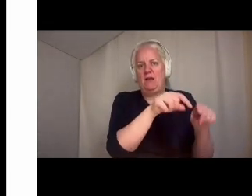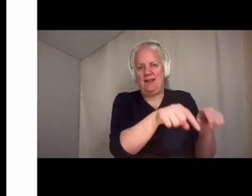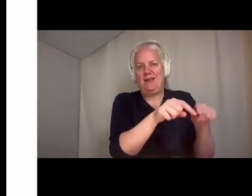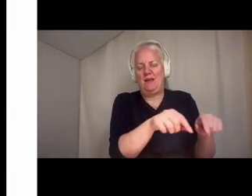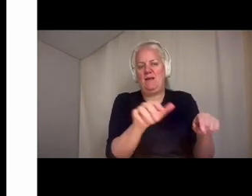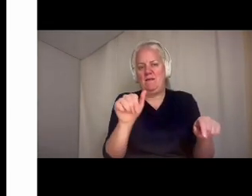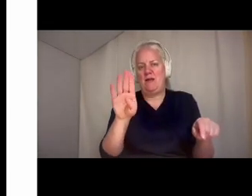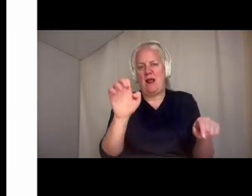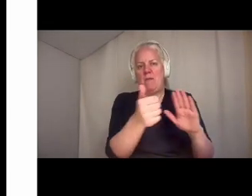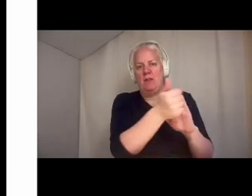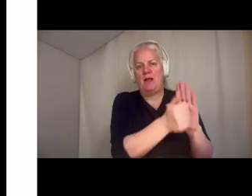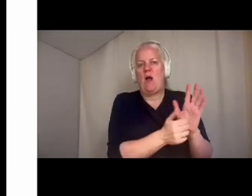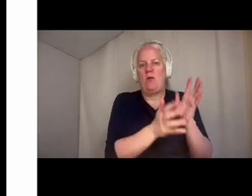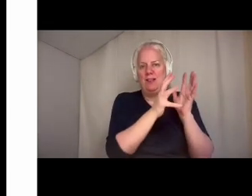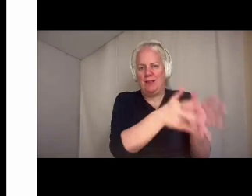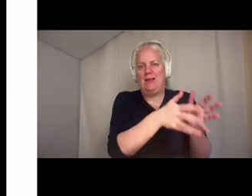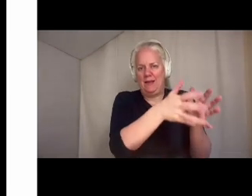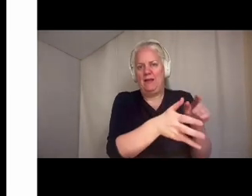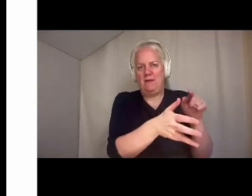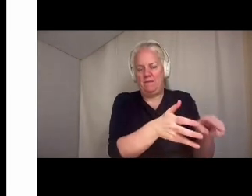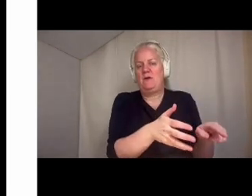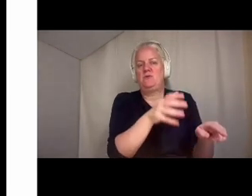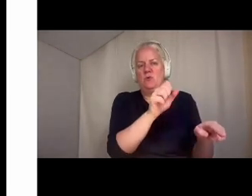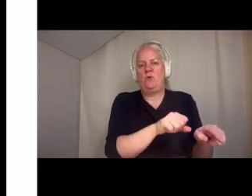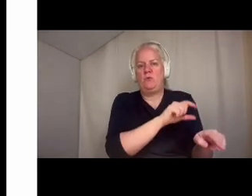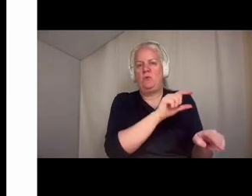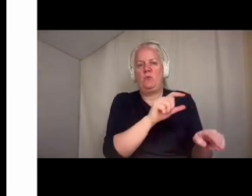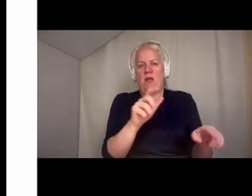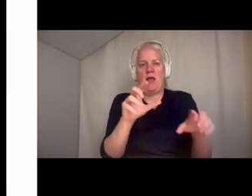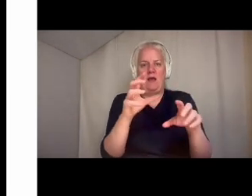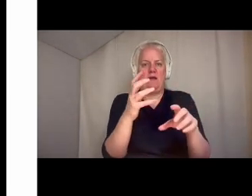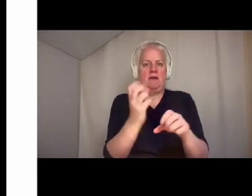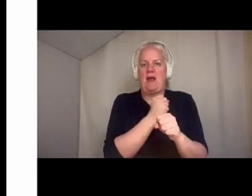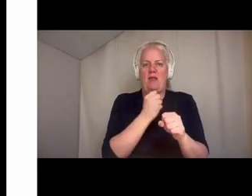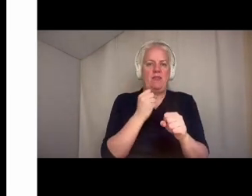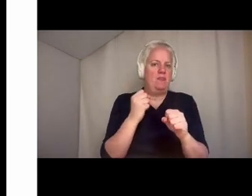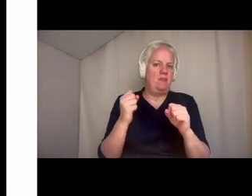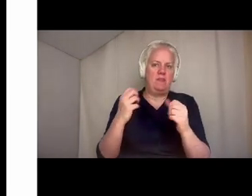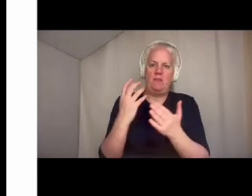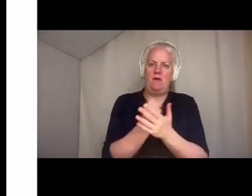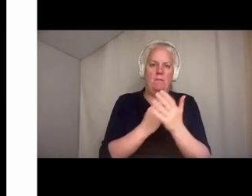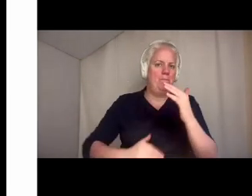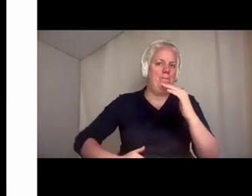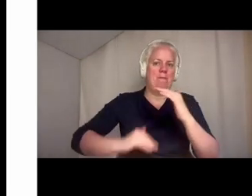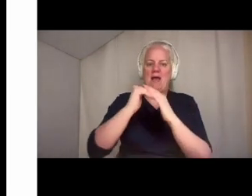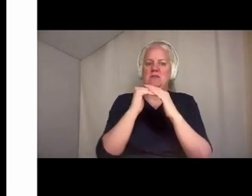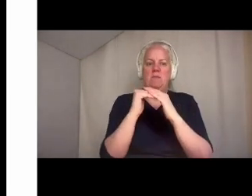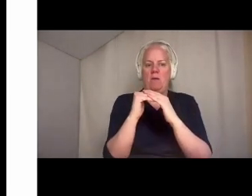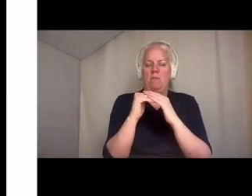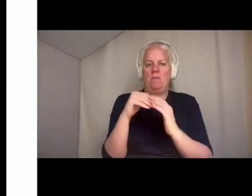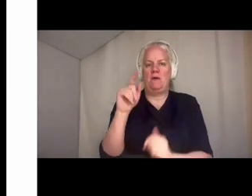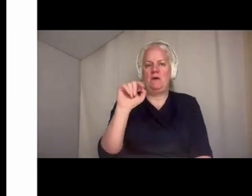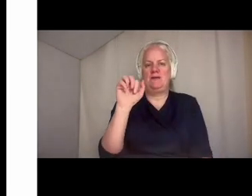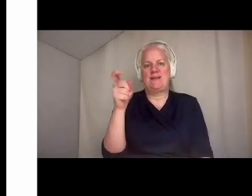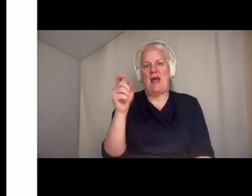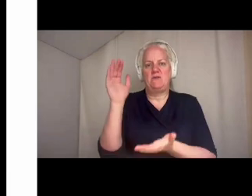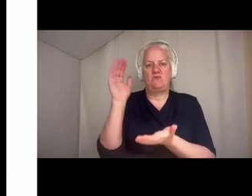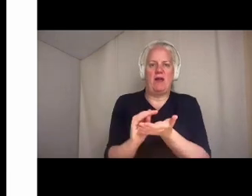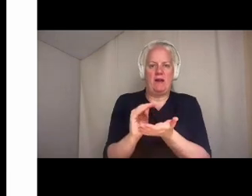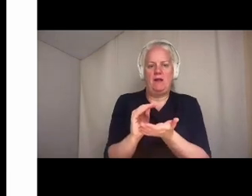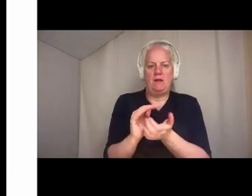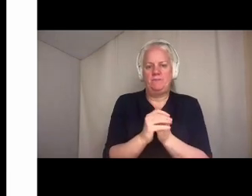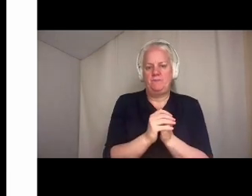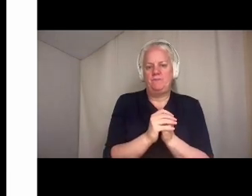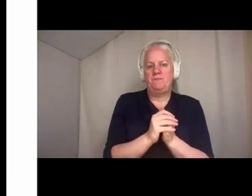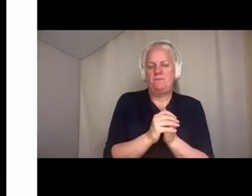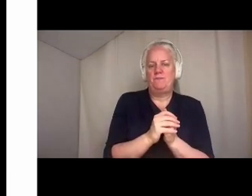for the maximum savers tax credit when you file income taxes. So there is a link to learn more about it.